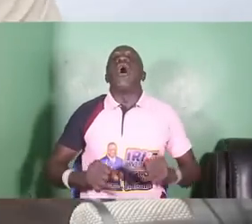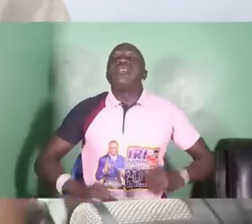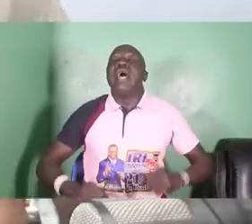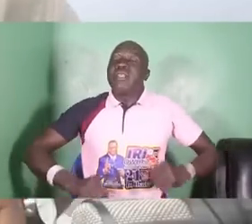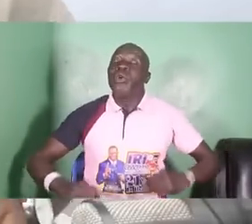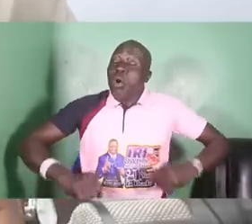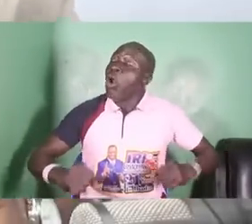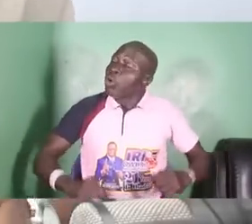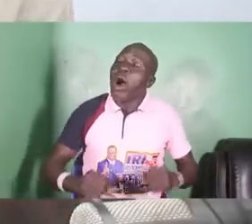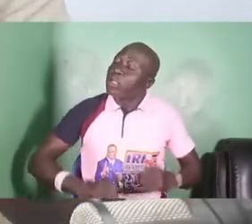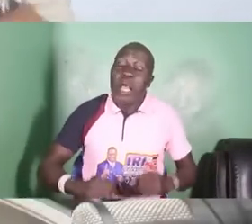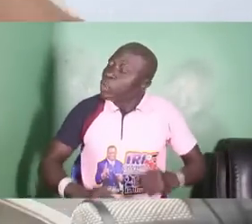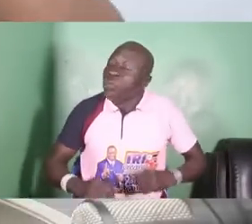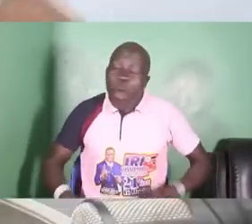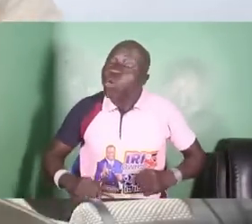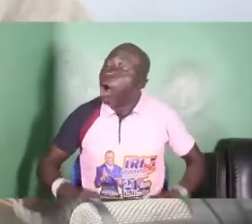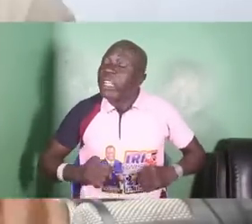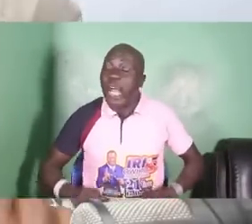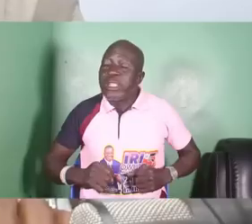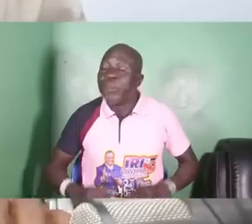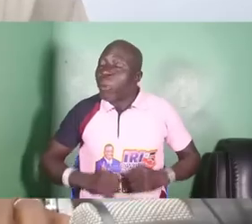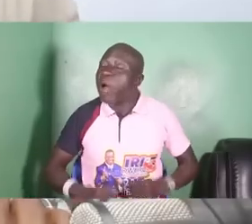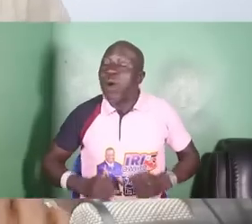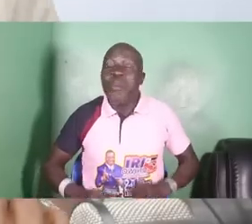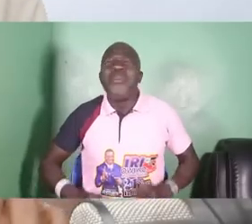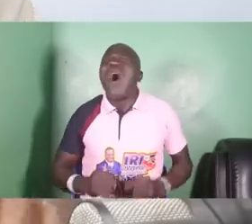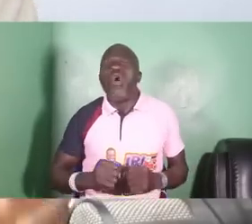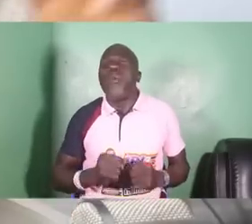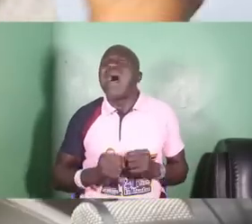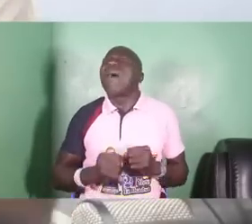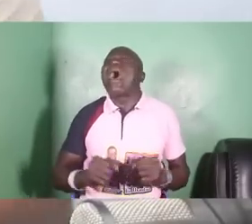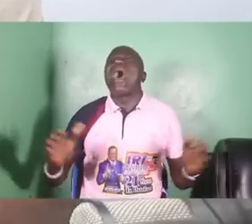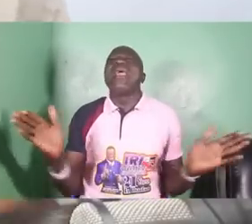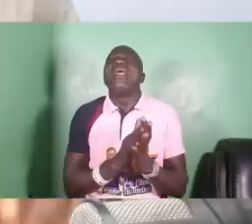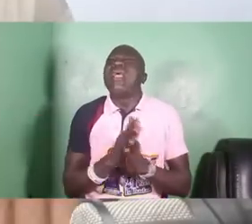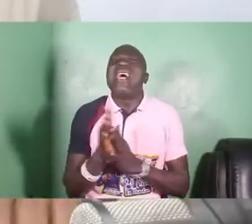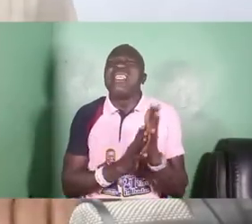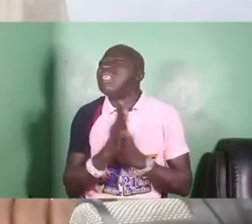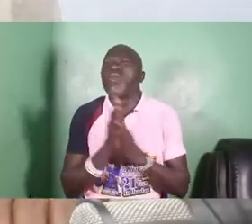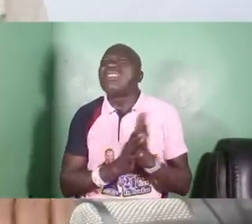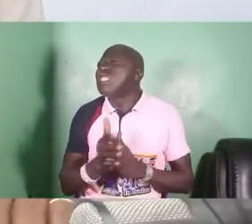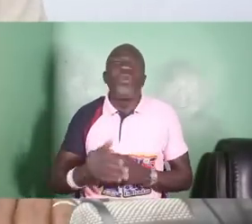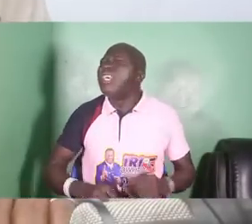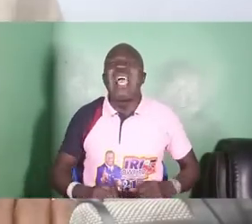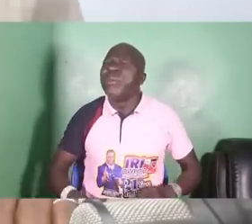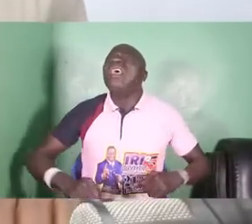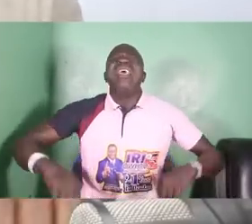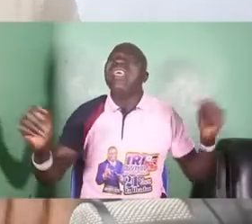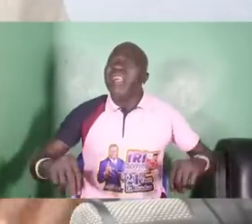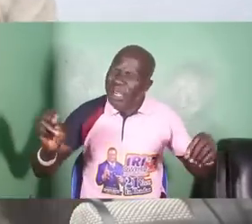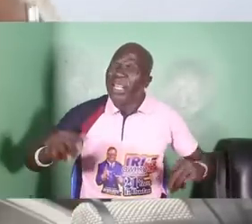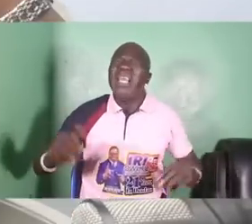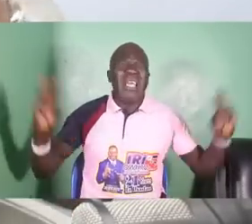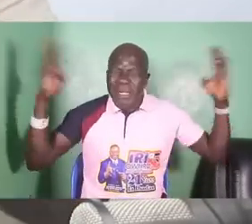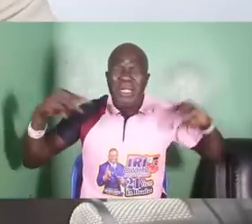to Jesus oh Jesus yes Holy Spirit God of Babasebioba let dew from the ground